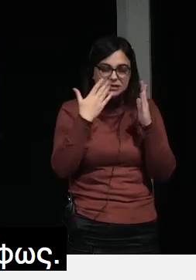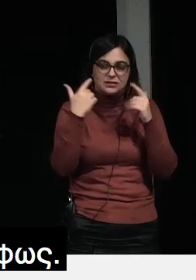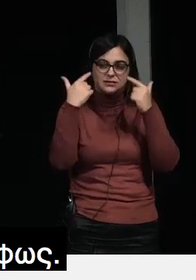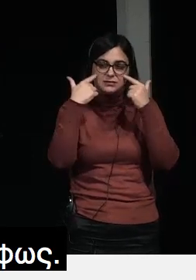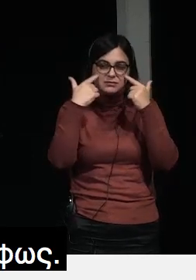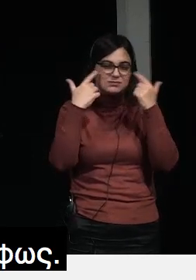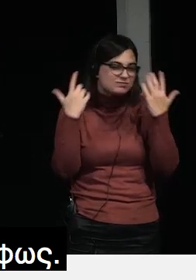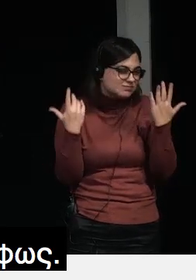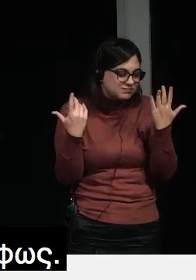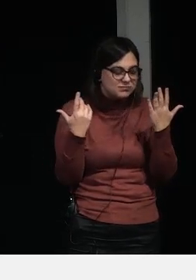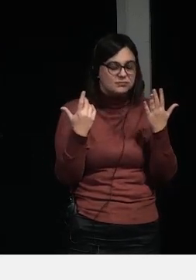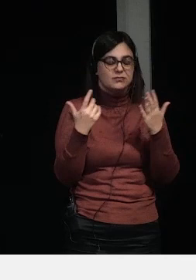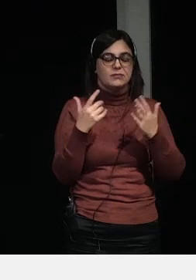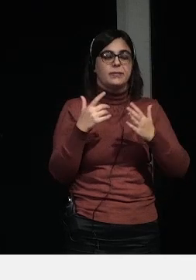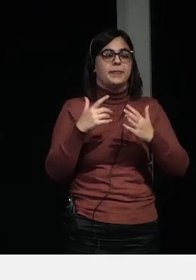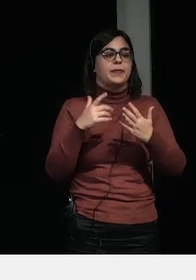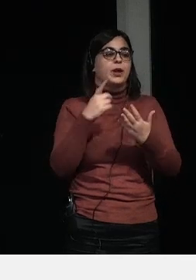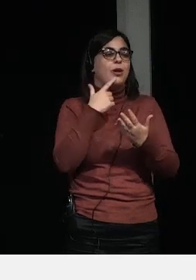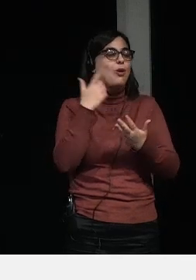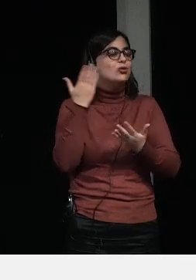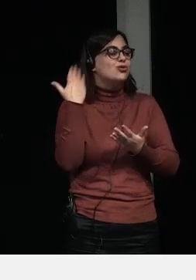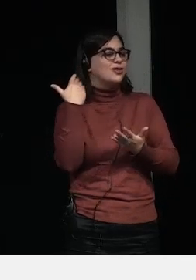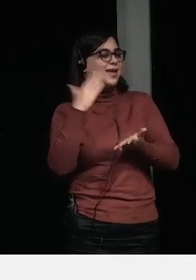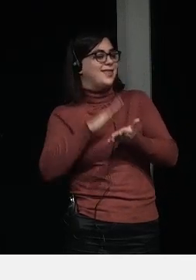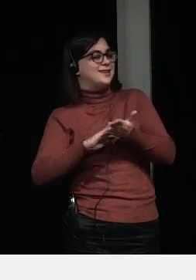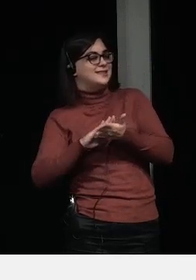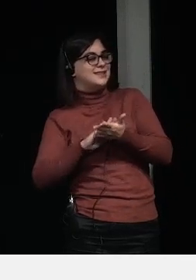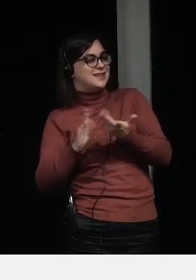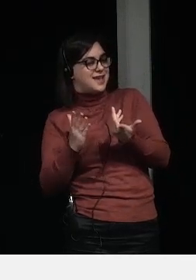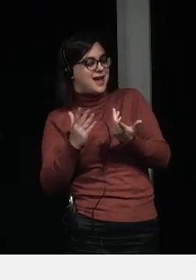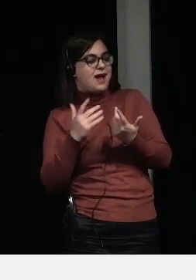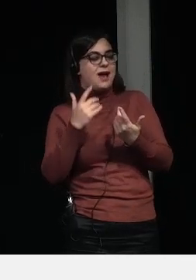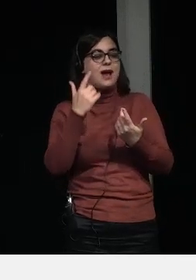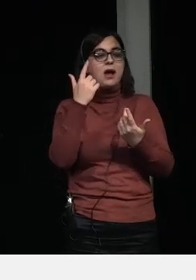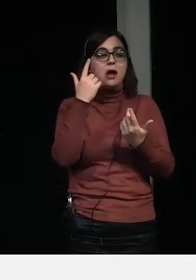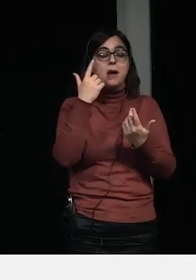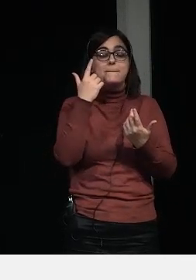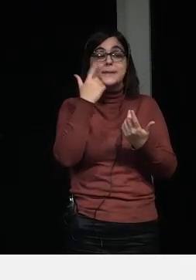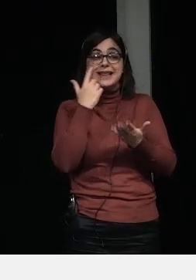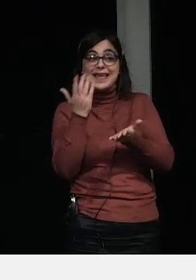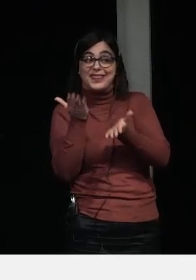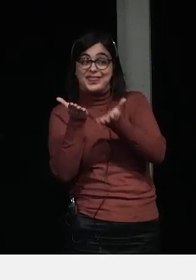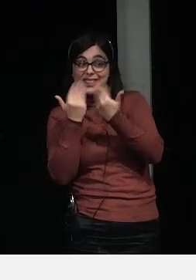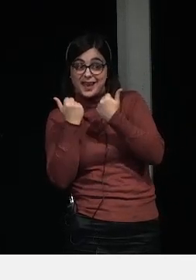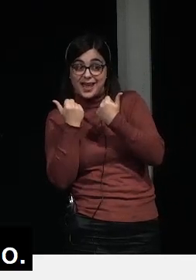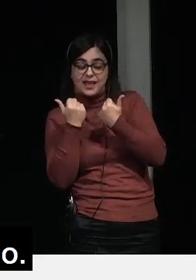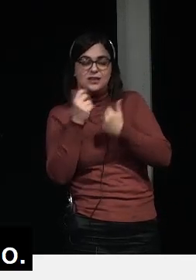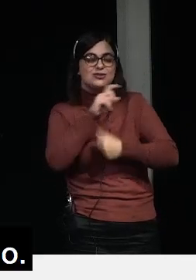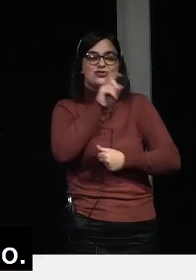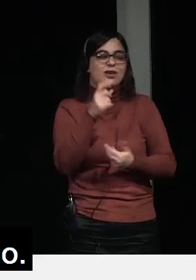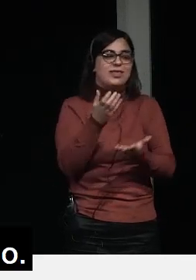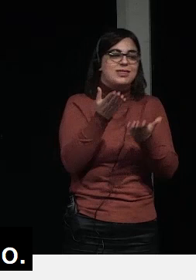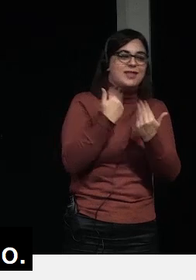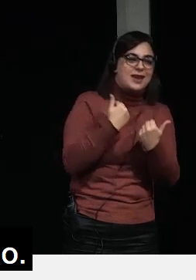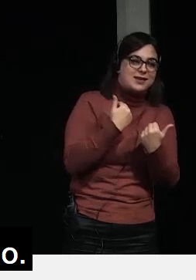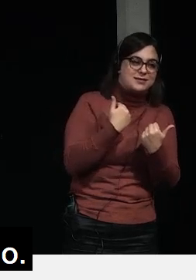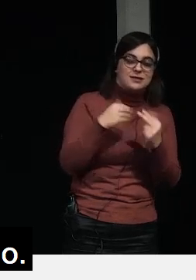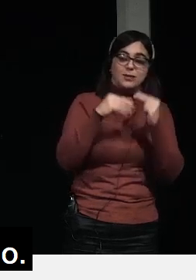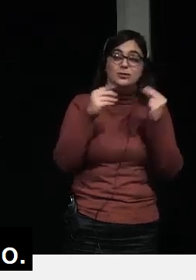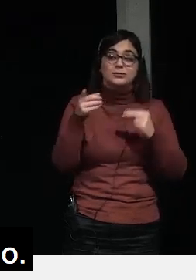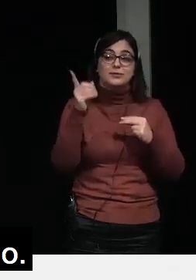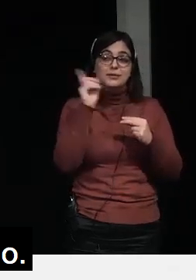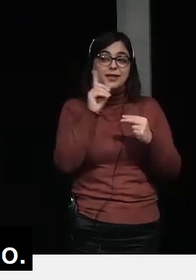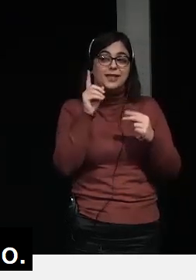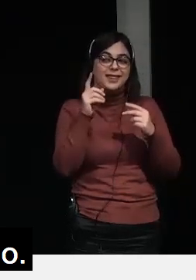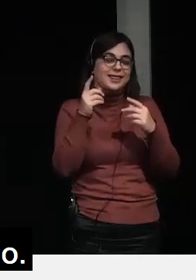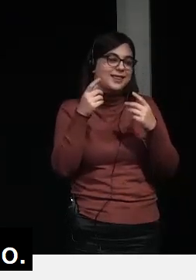to sight and light, no eyes, no life. You need to recover your sight to start living again. Finally, I'd like to